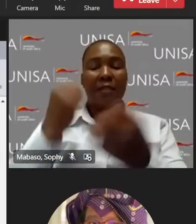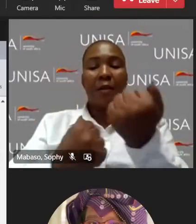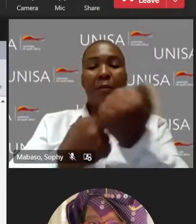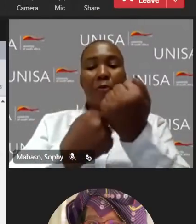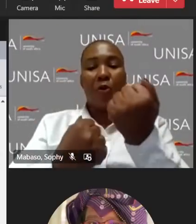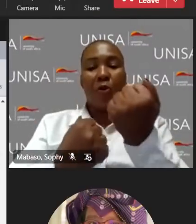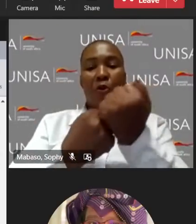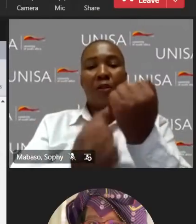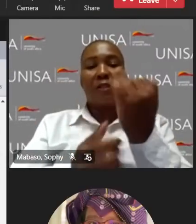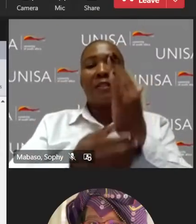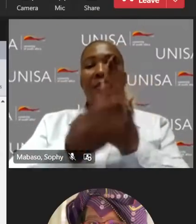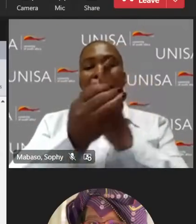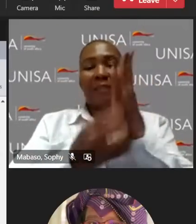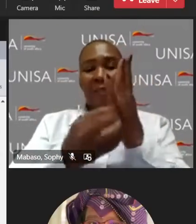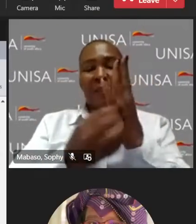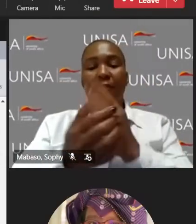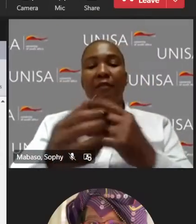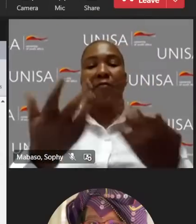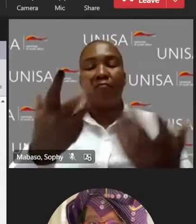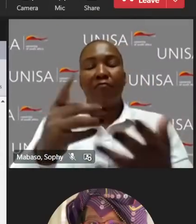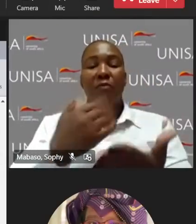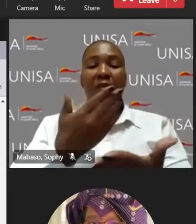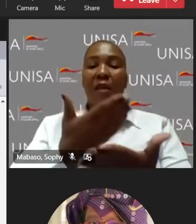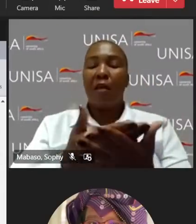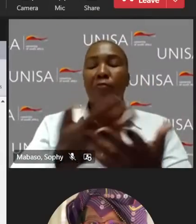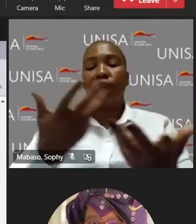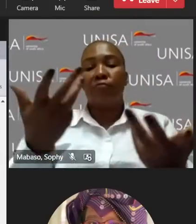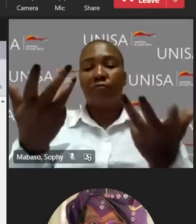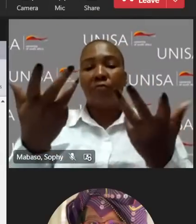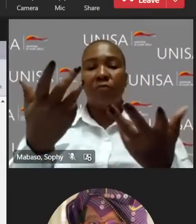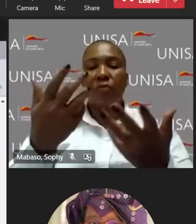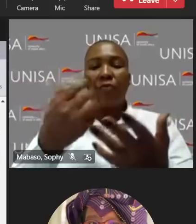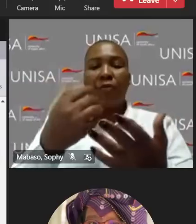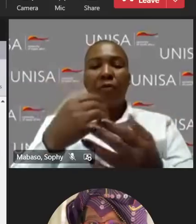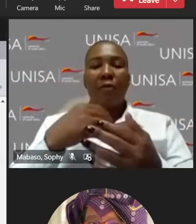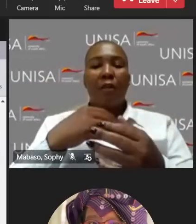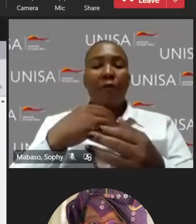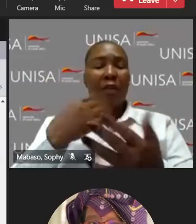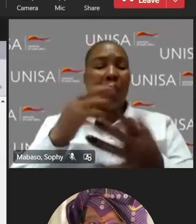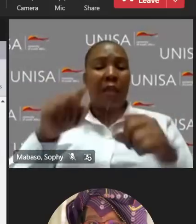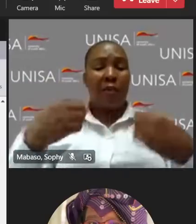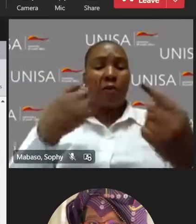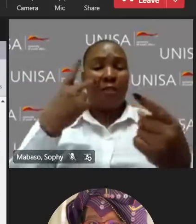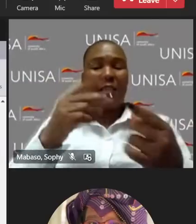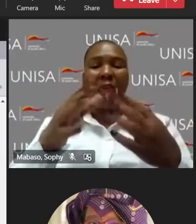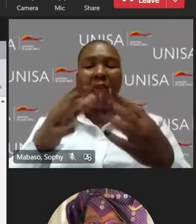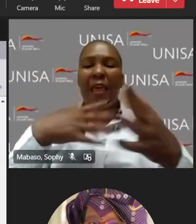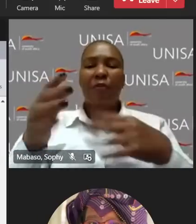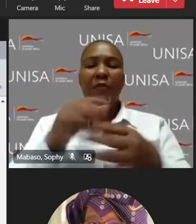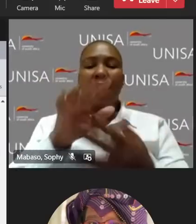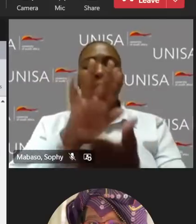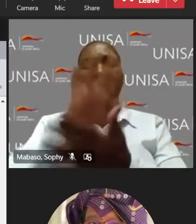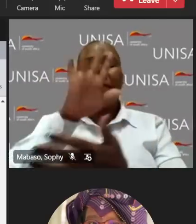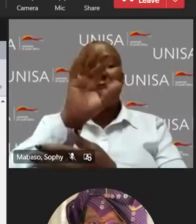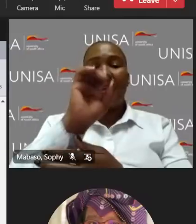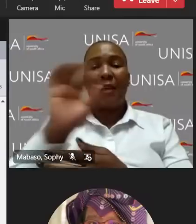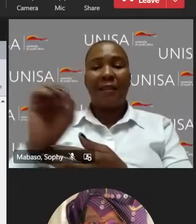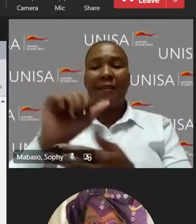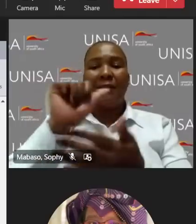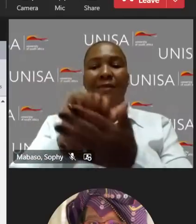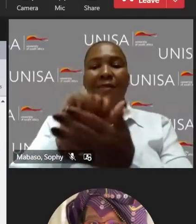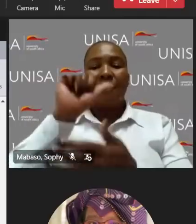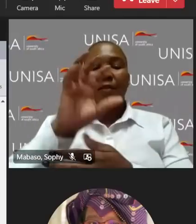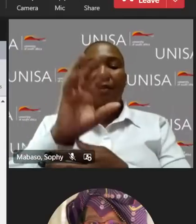you are not able to see any of these three, 1500, 1600, and the FYE